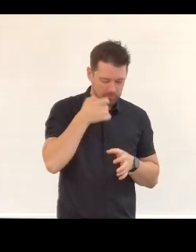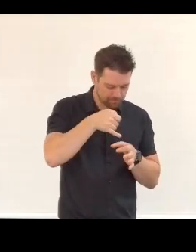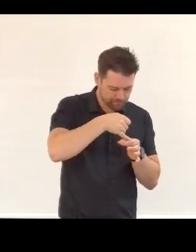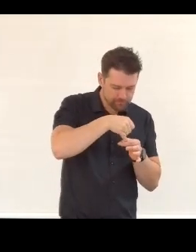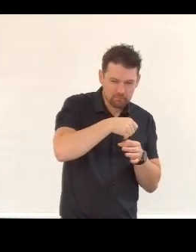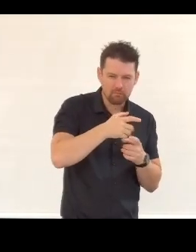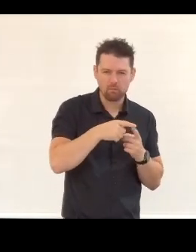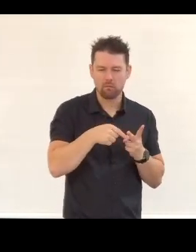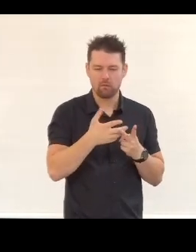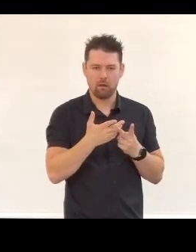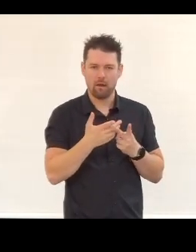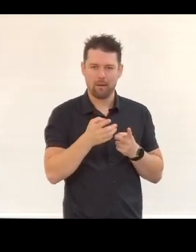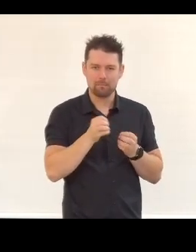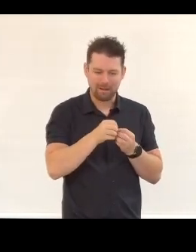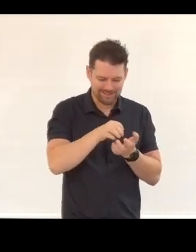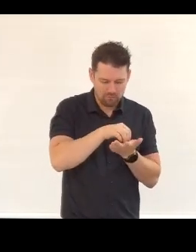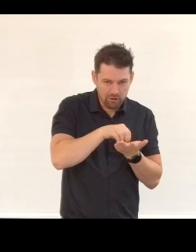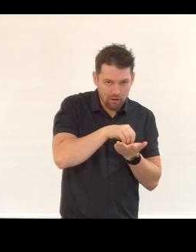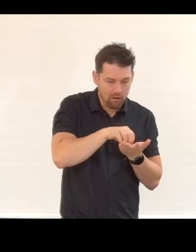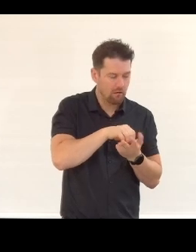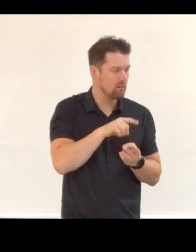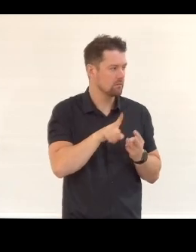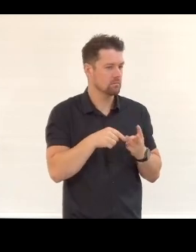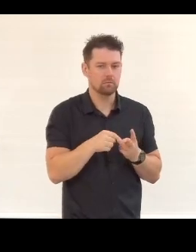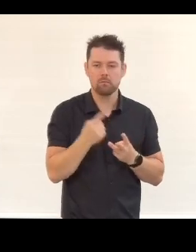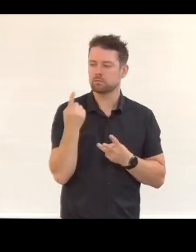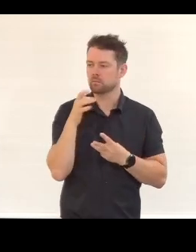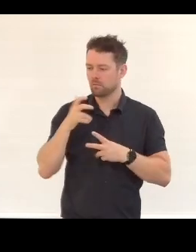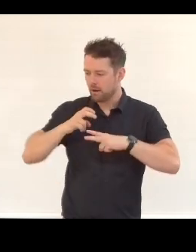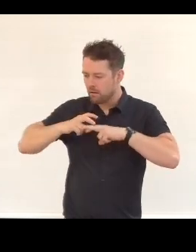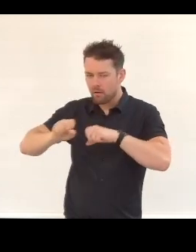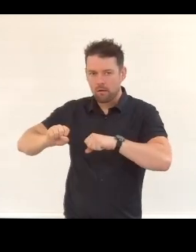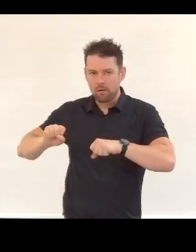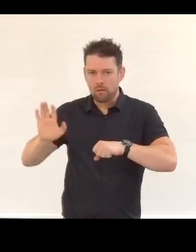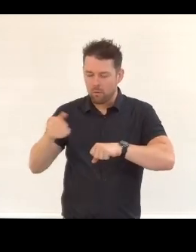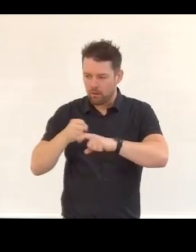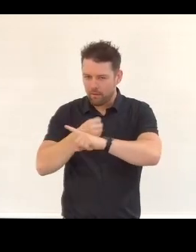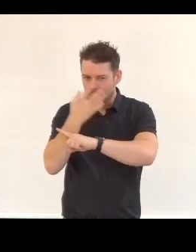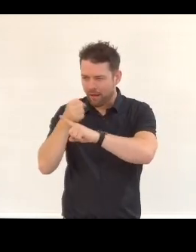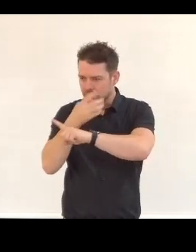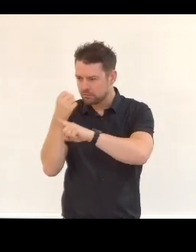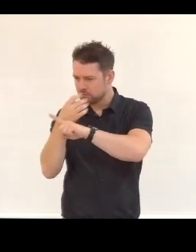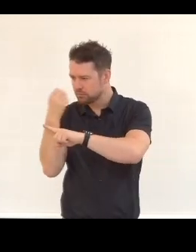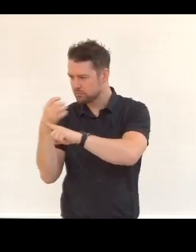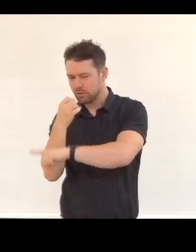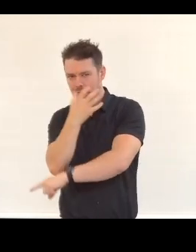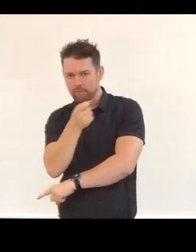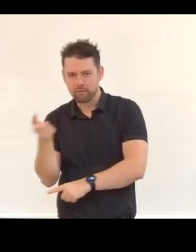There was also someone who made like a survey of all the botanical biodiversity around the habitat.